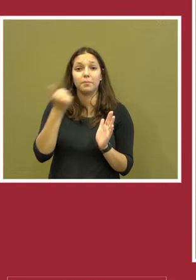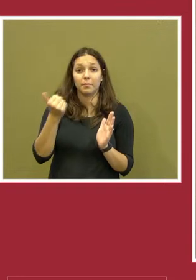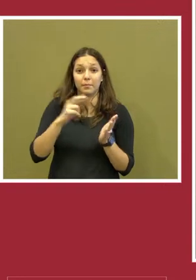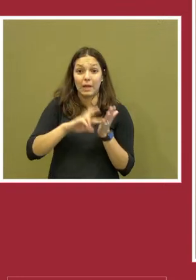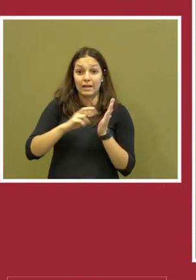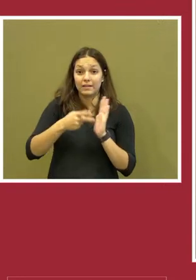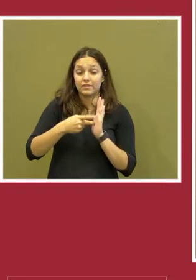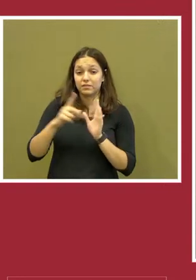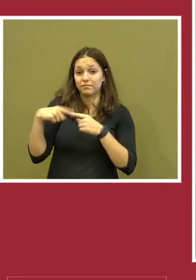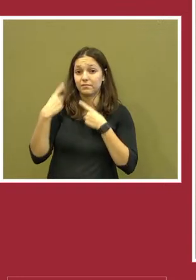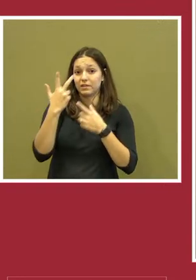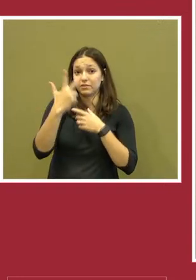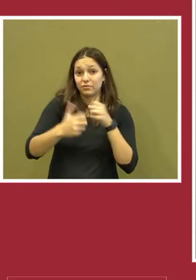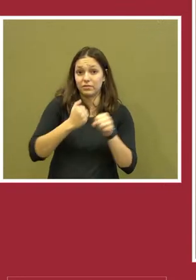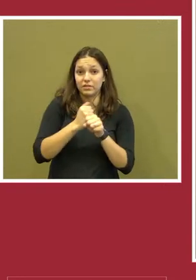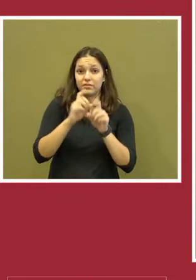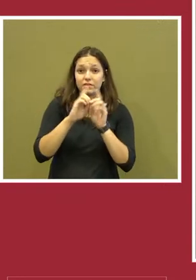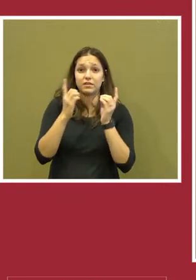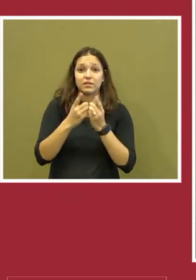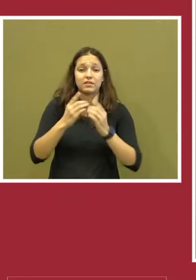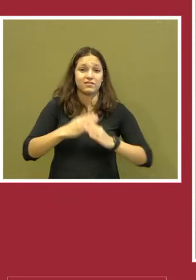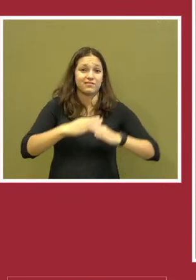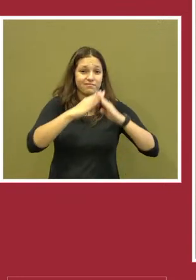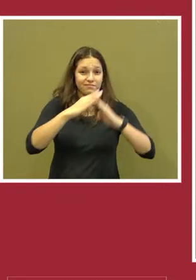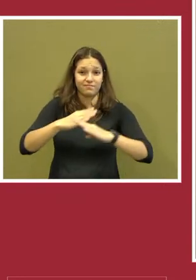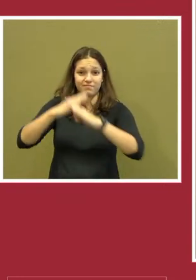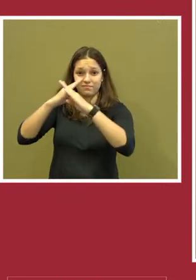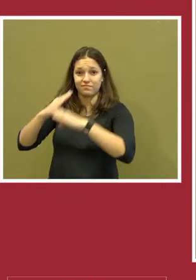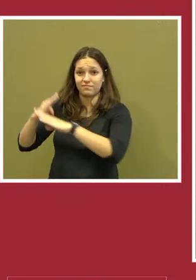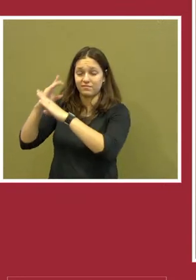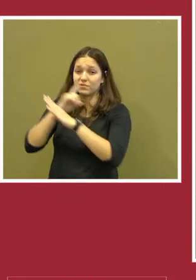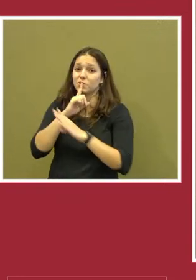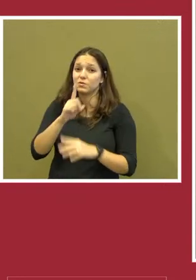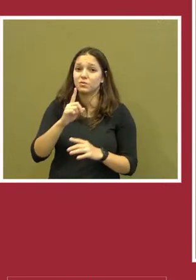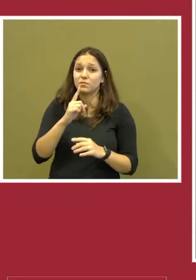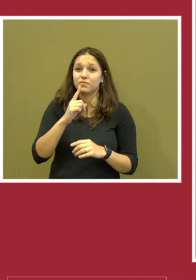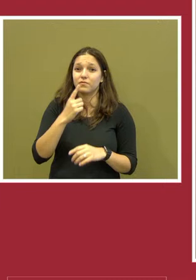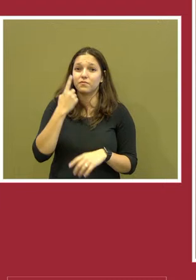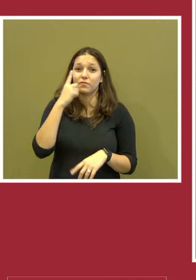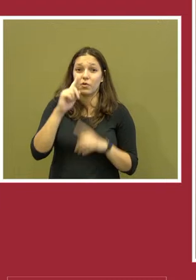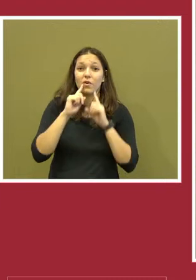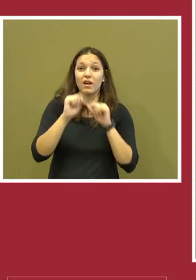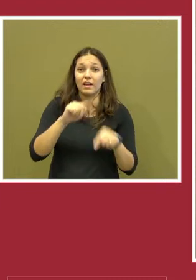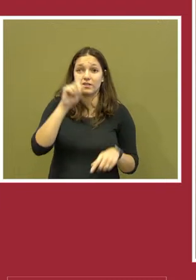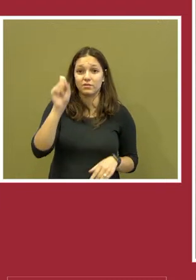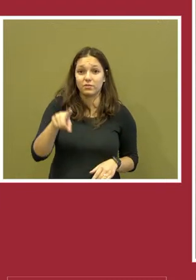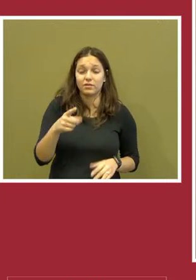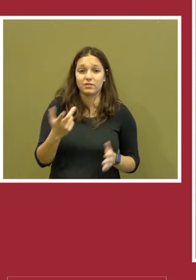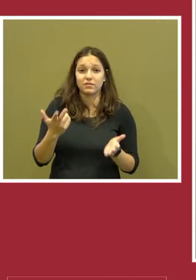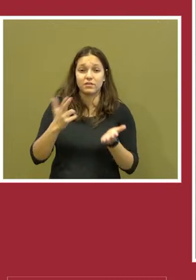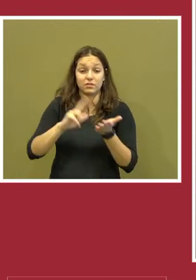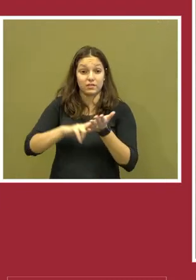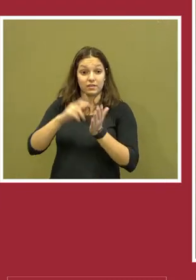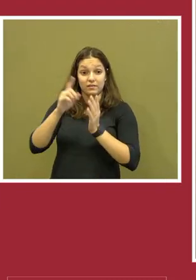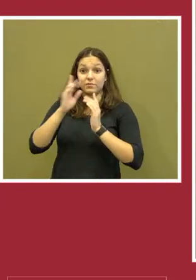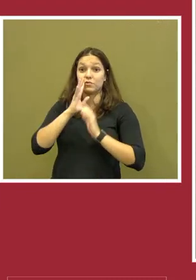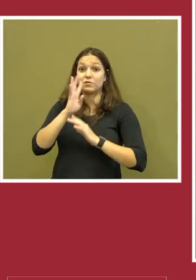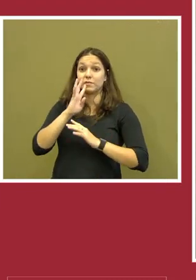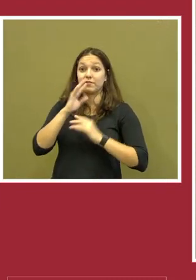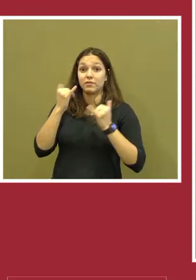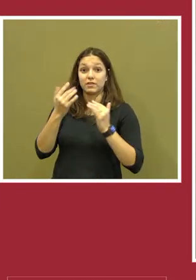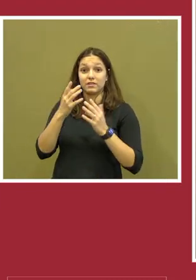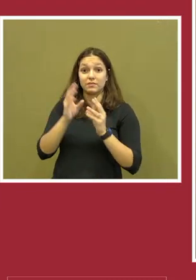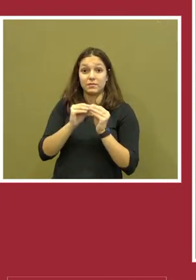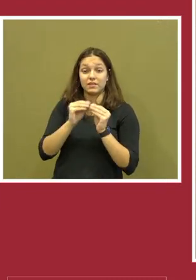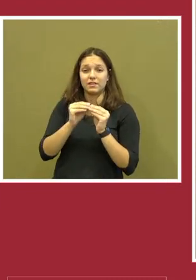over the past 3 years, the district has erected some barriers to answering questions. Simply signing up to speak for this board meeting, I thought I was fine to sign